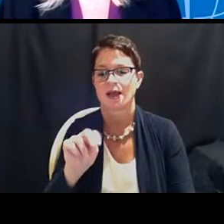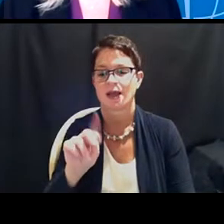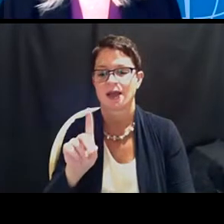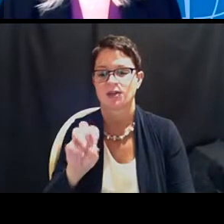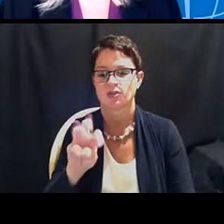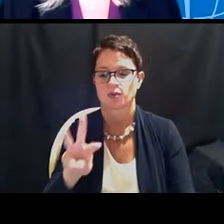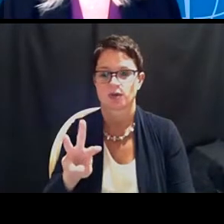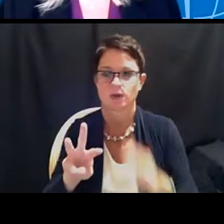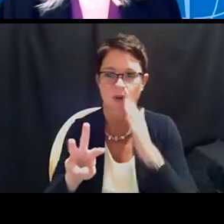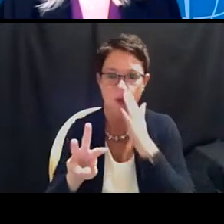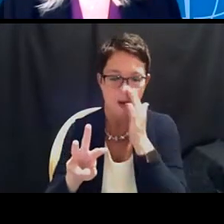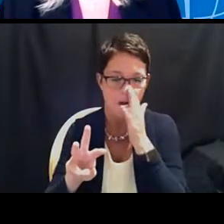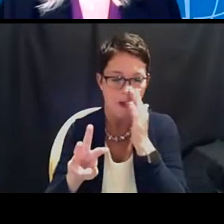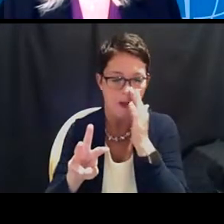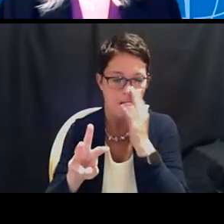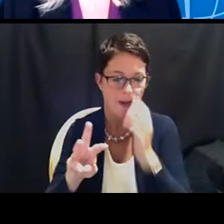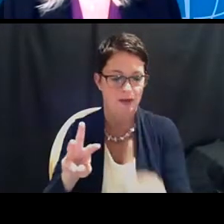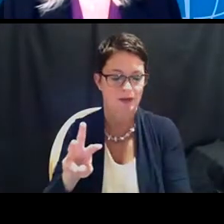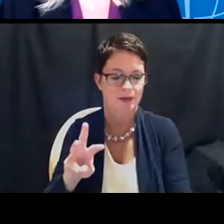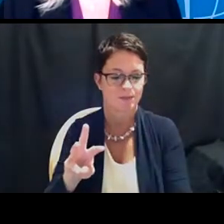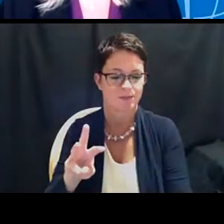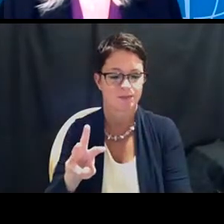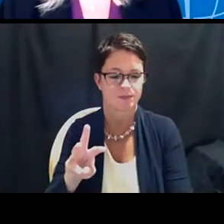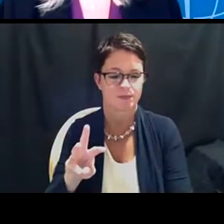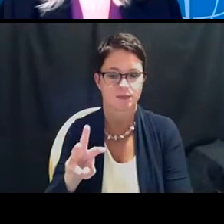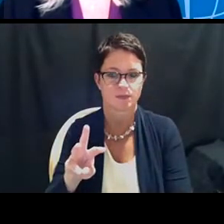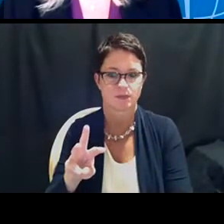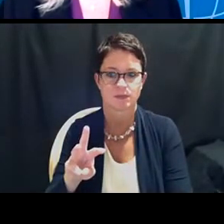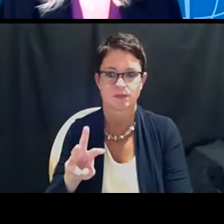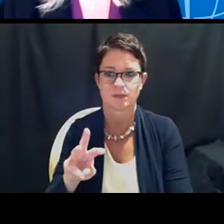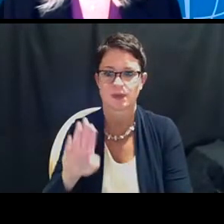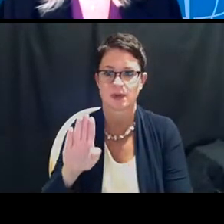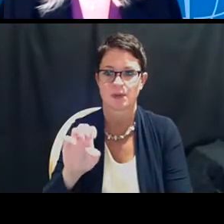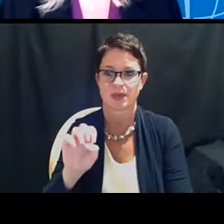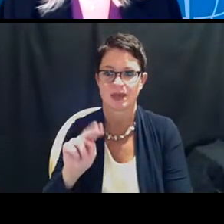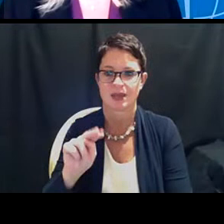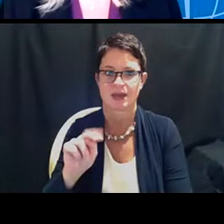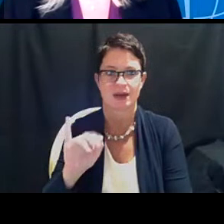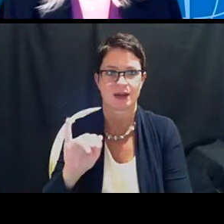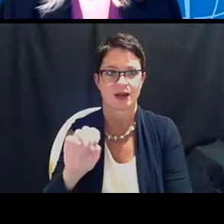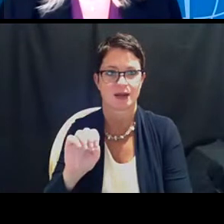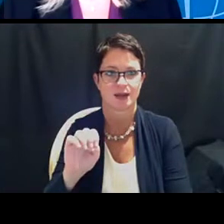Andrew, ANDREW. Last name is BENNIE.